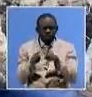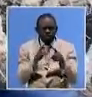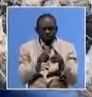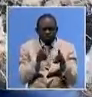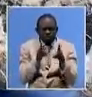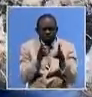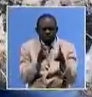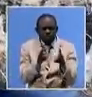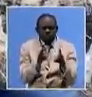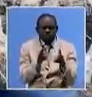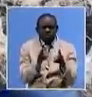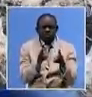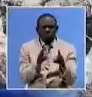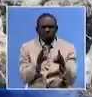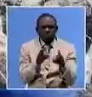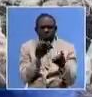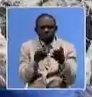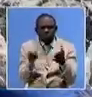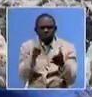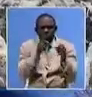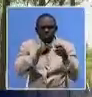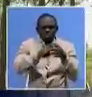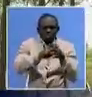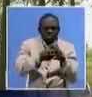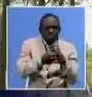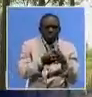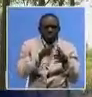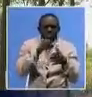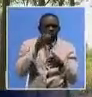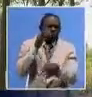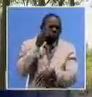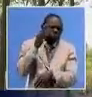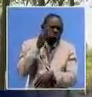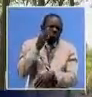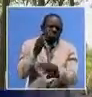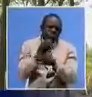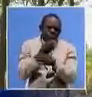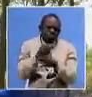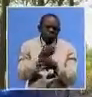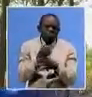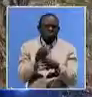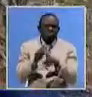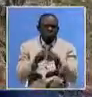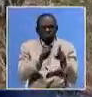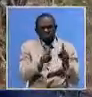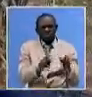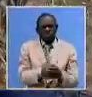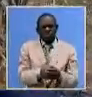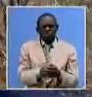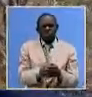into beekeeping, you can go into alternative agriculture. Forest degradation, if not firmly handled, can lead to numerous